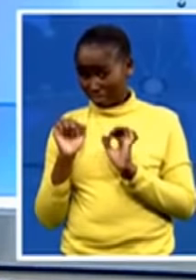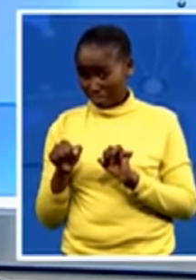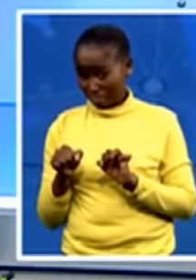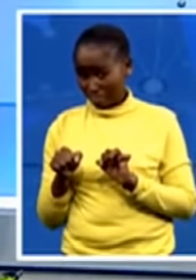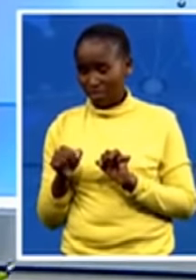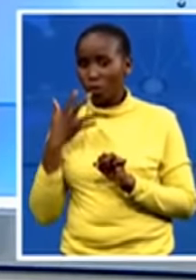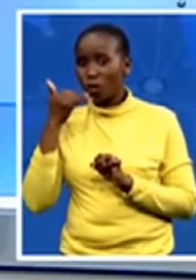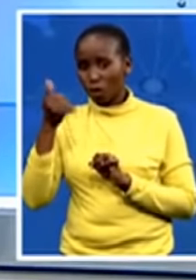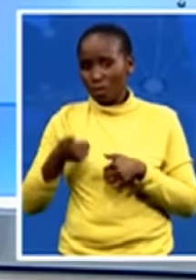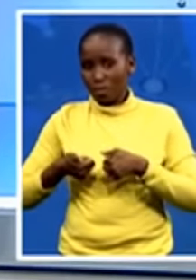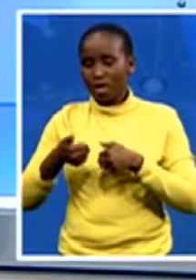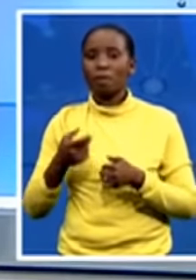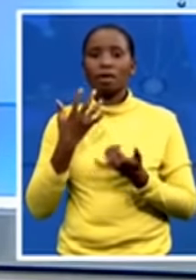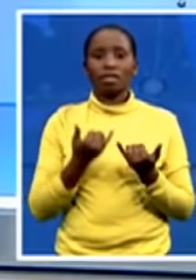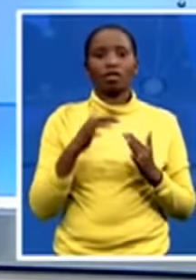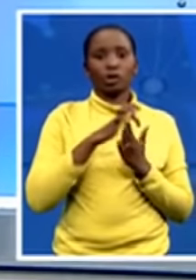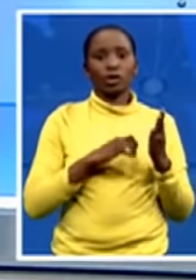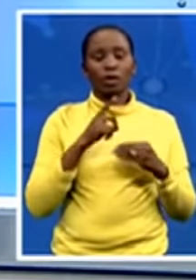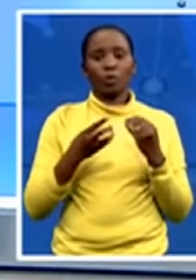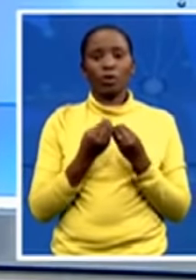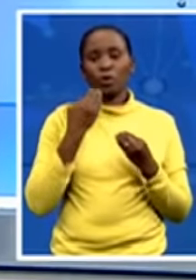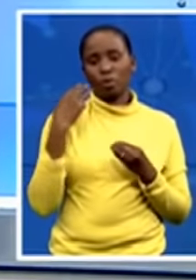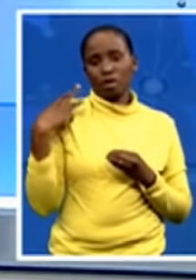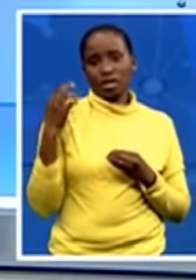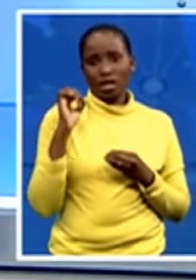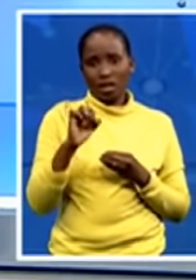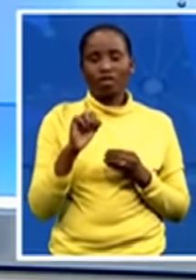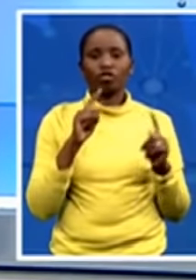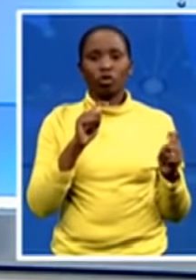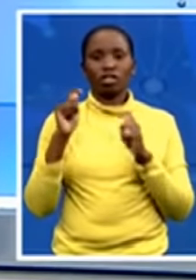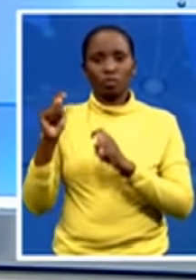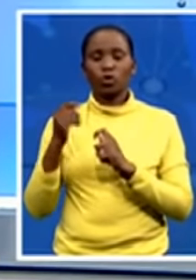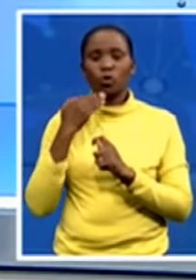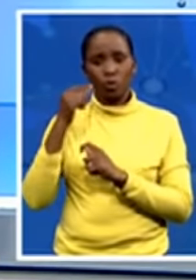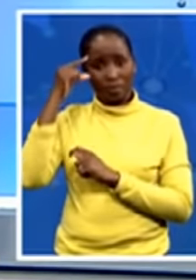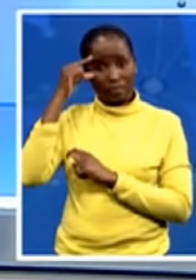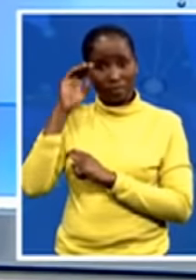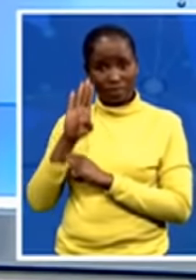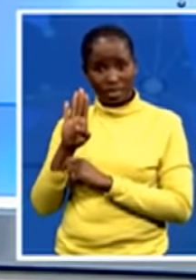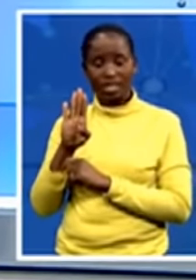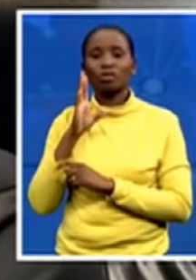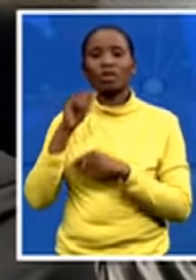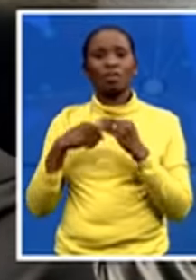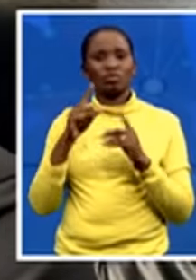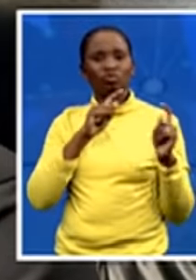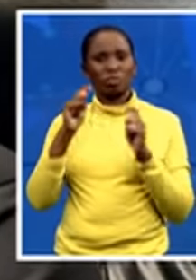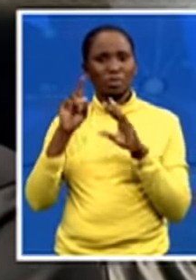The Minister of Transport, Fikile Mbalula, speaking about challenges within the Transport Department. Let's take you there. Find